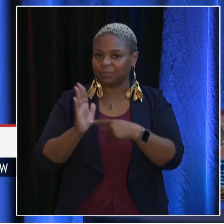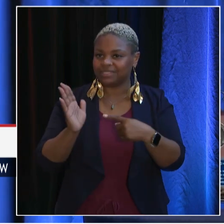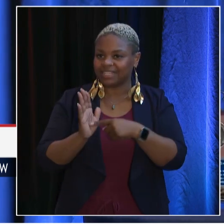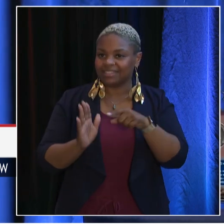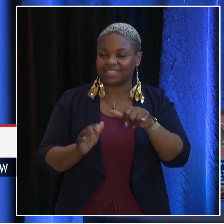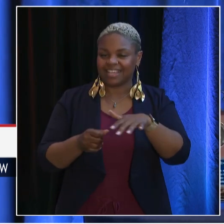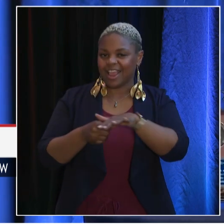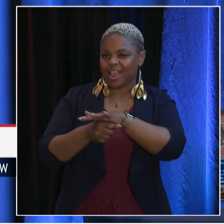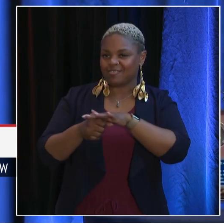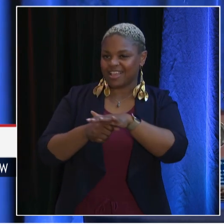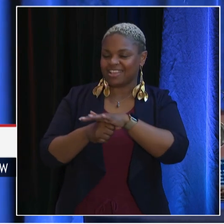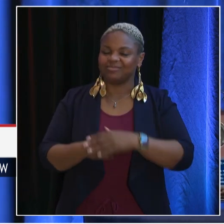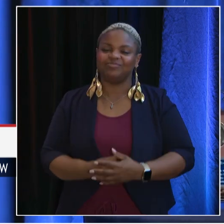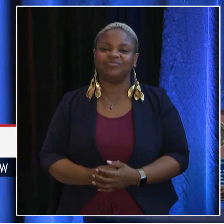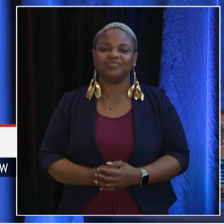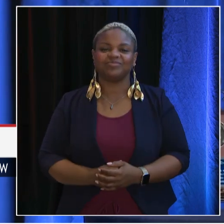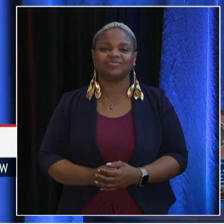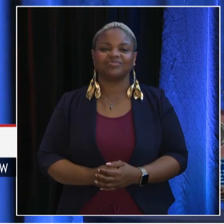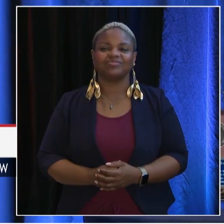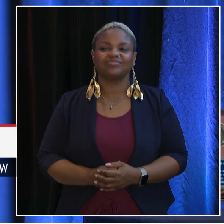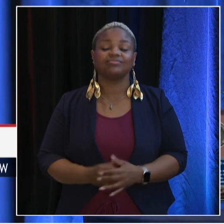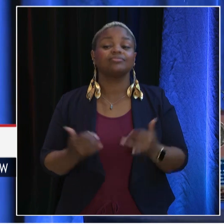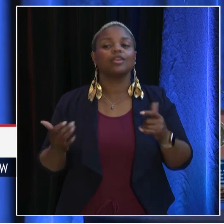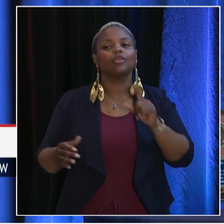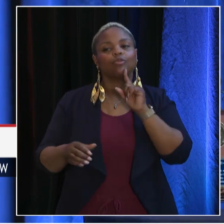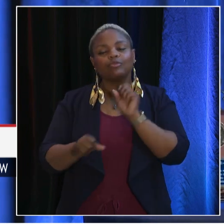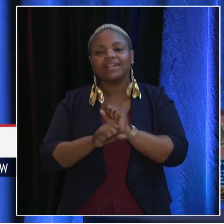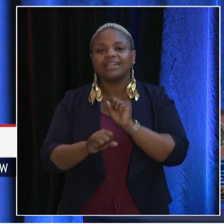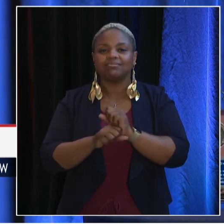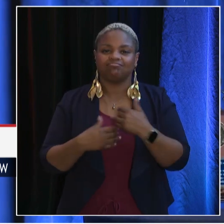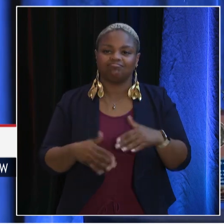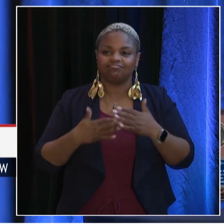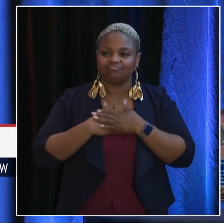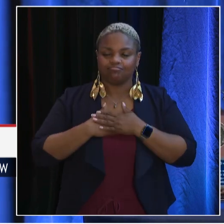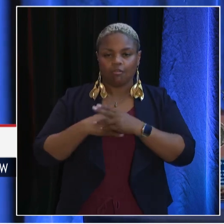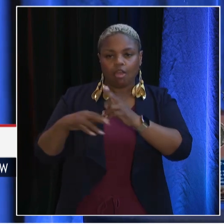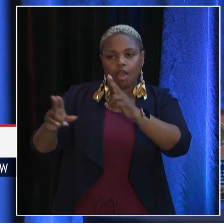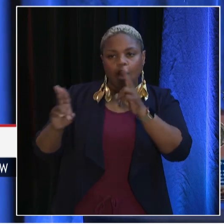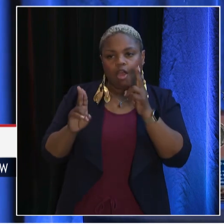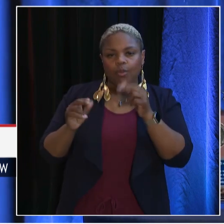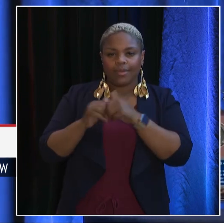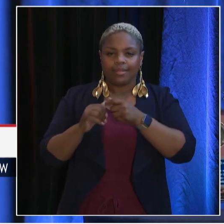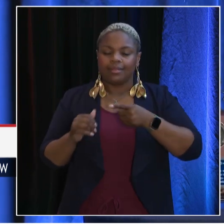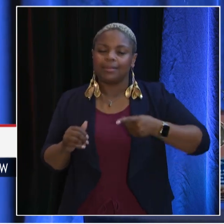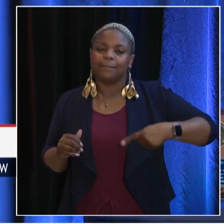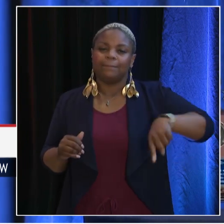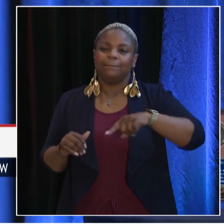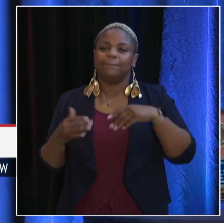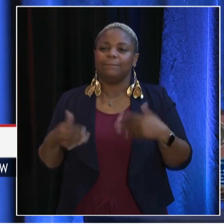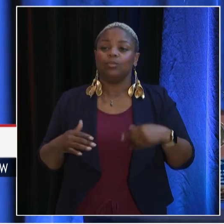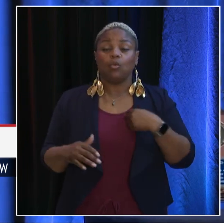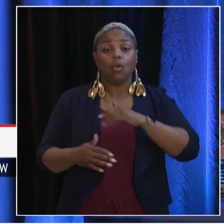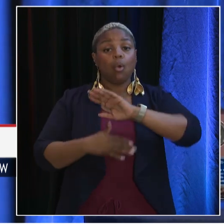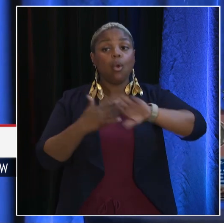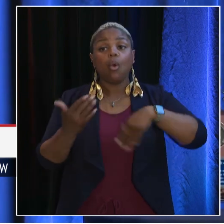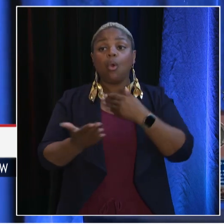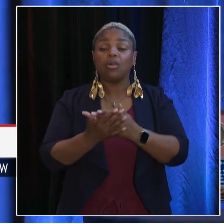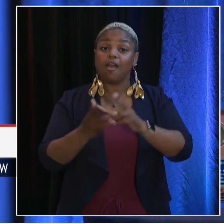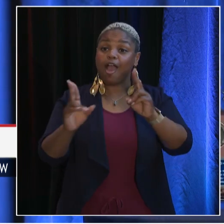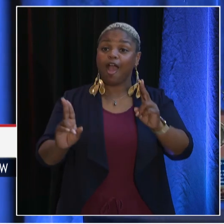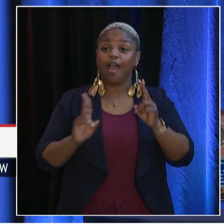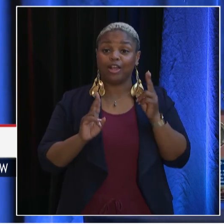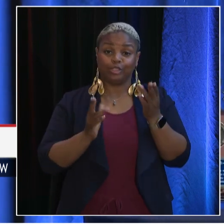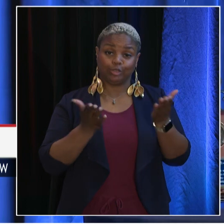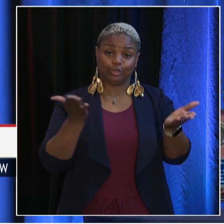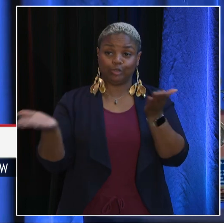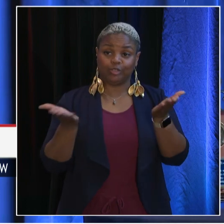of Ward 3. So I'm just really honored to be here, and we are all honored to be in service to